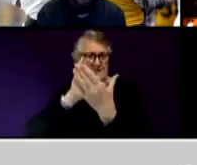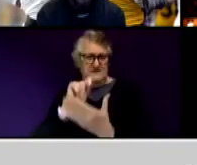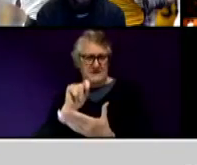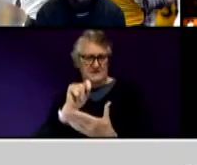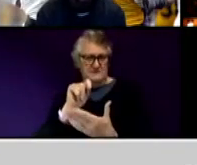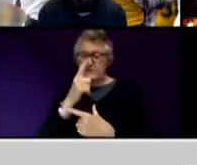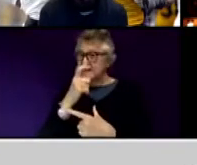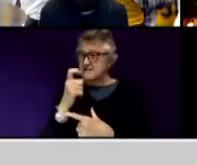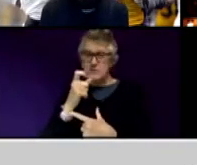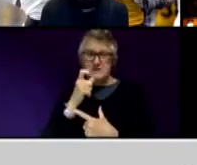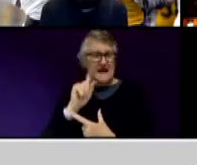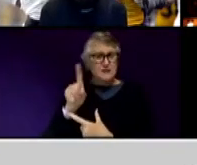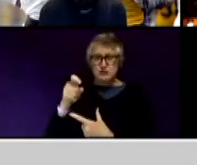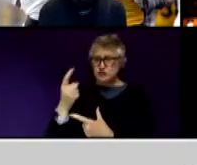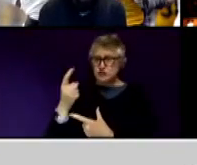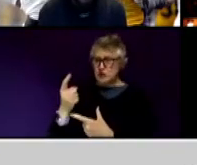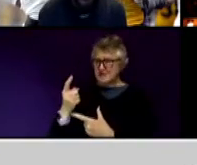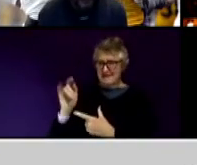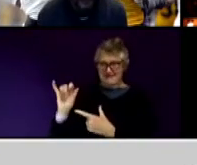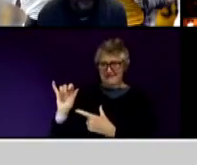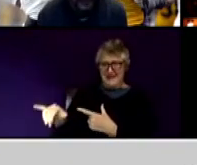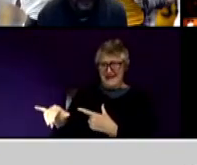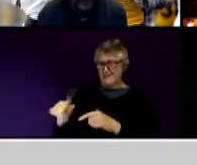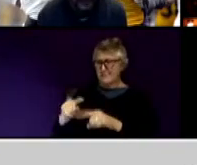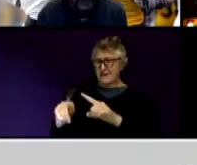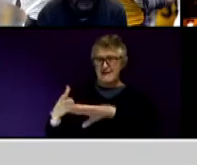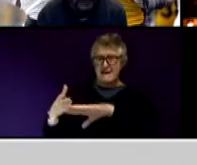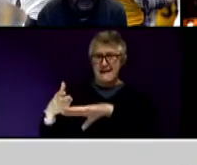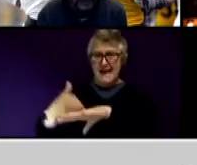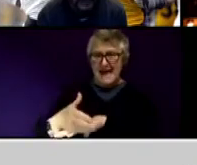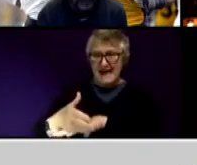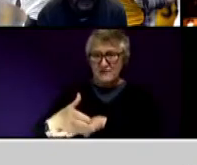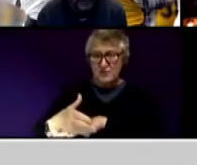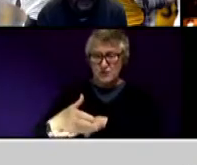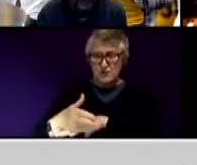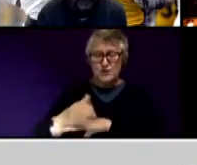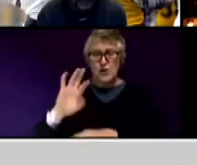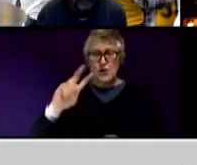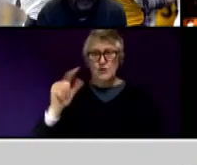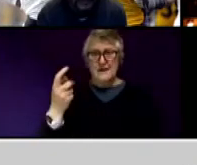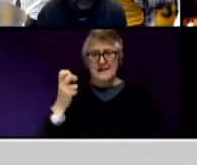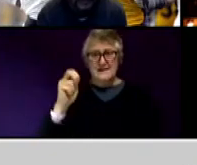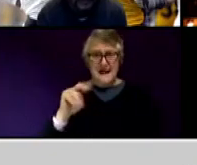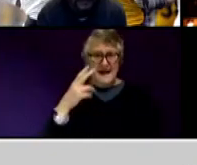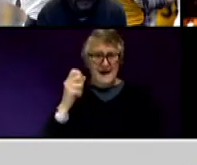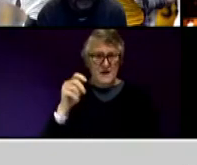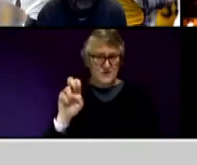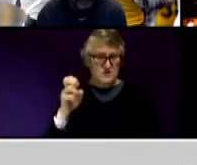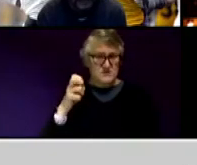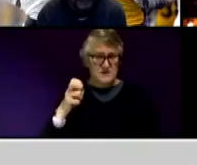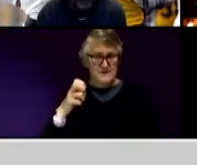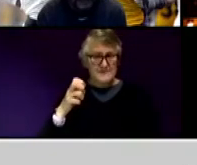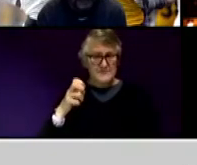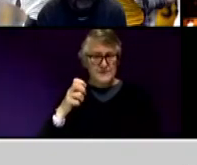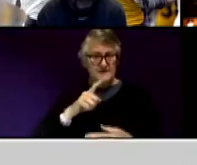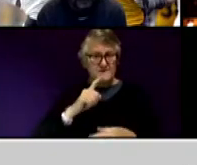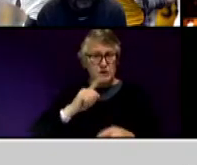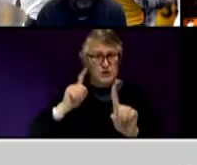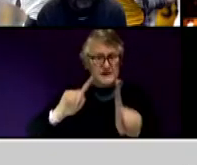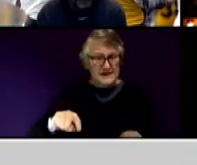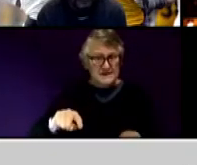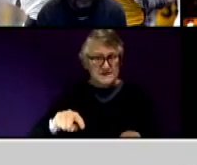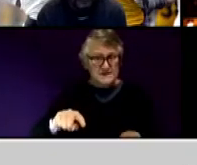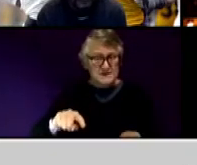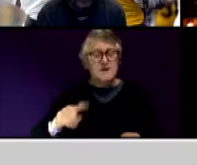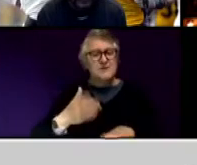the Rittenhouse verdict, there was also another protest, whatever declared,